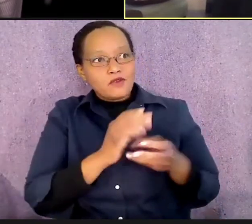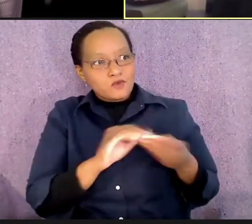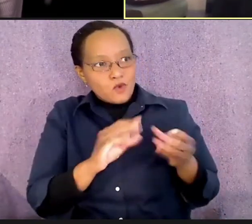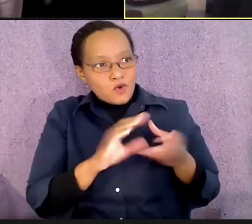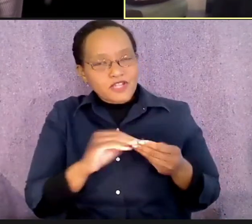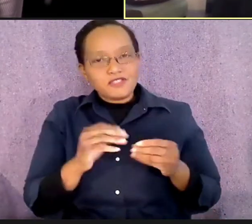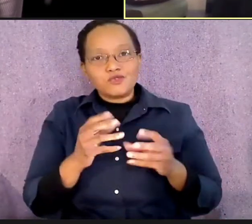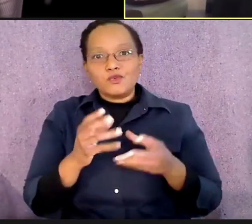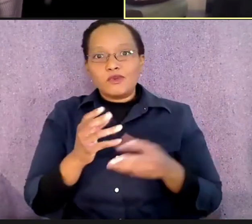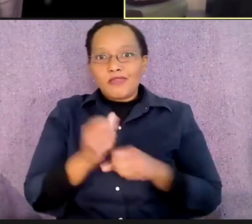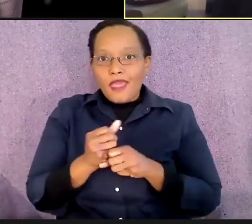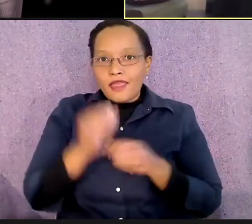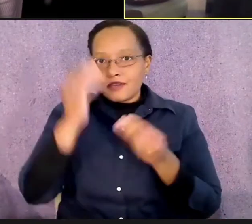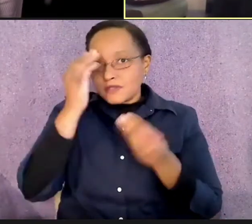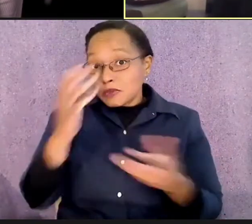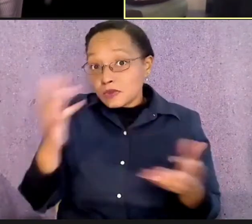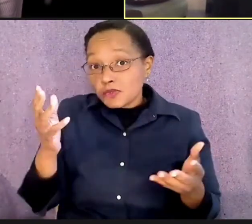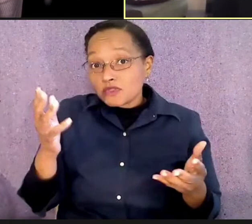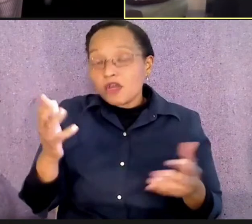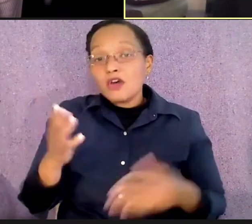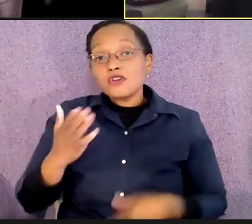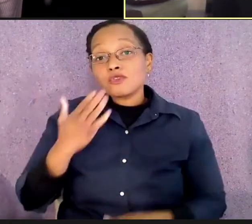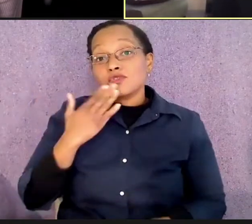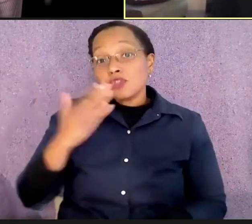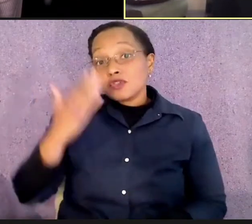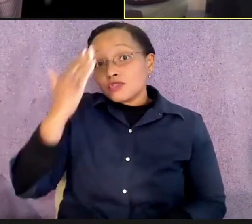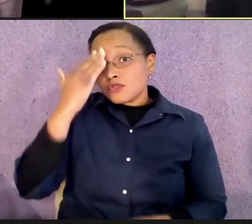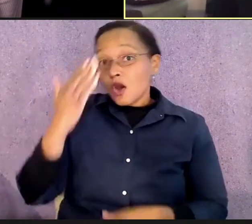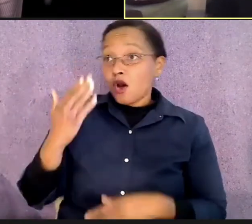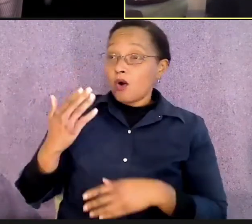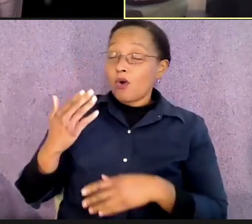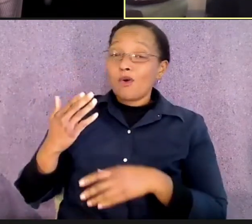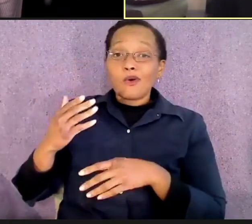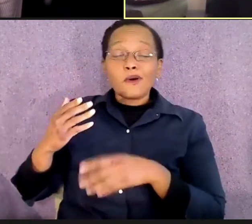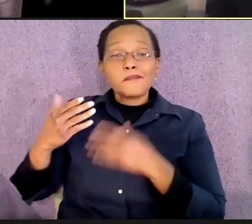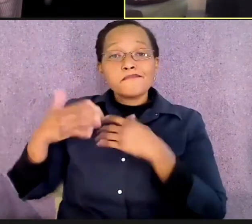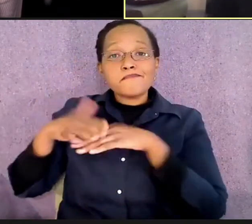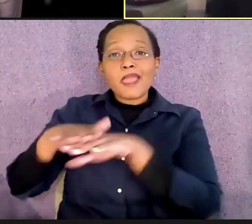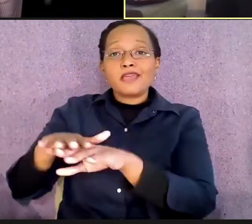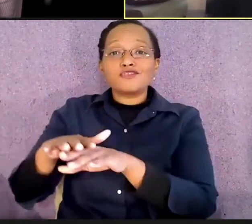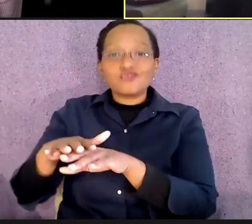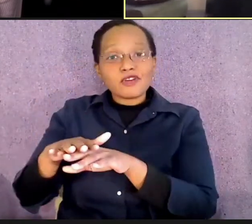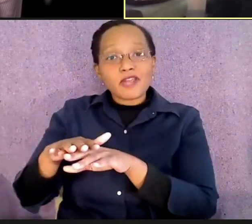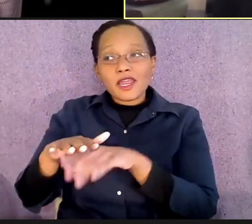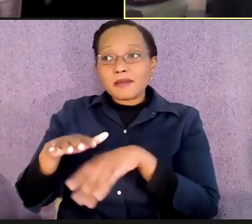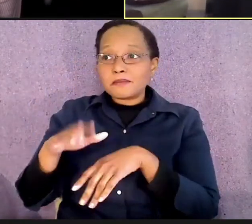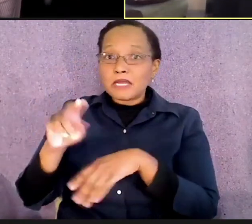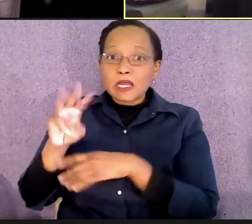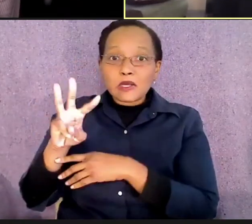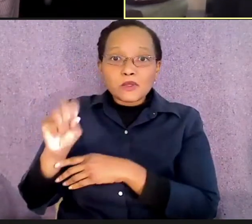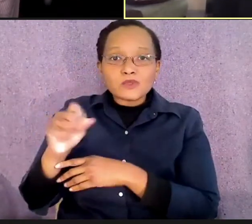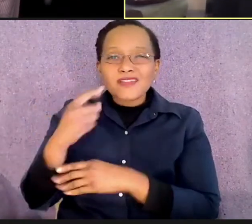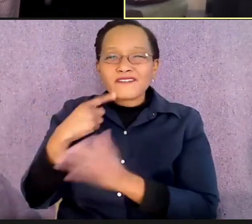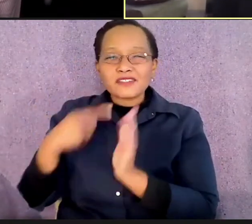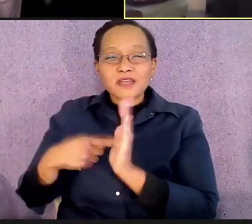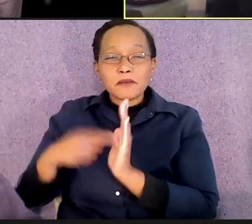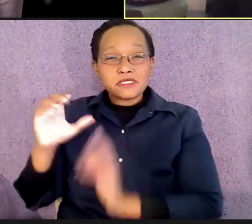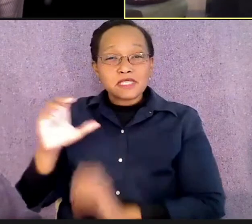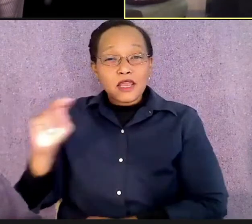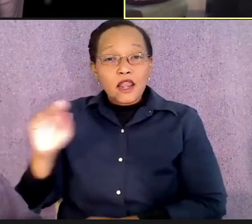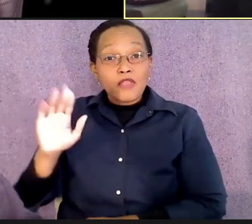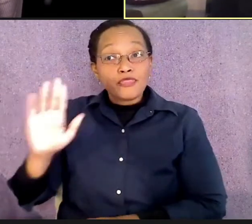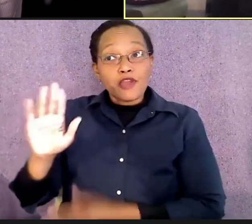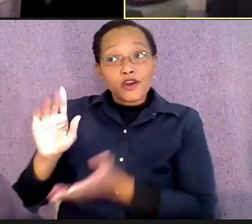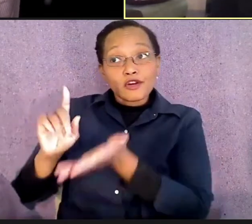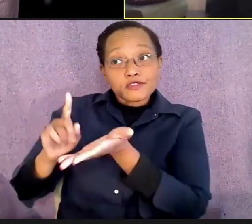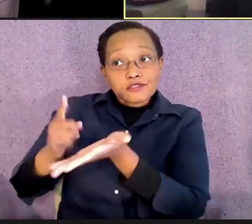benefit to knowing what mainstream journalism is talking about, and when I put CNN into that category. And there's also a benefit to know what